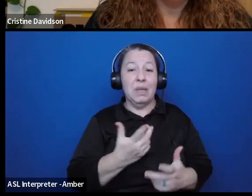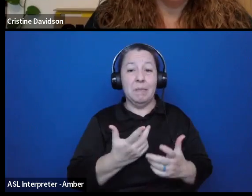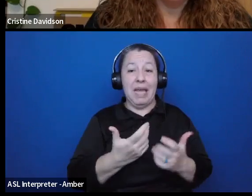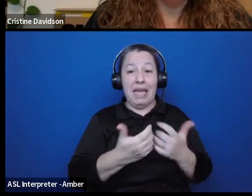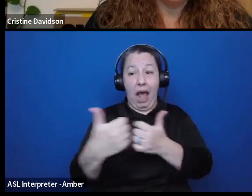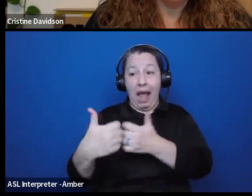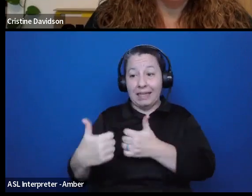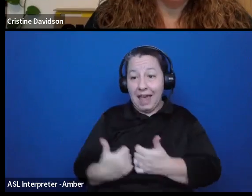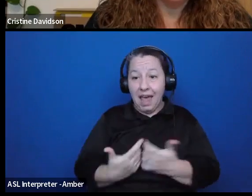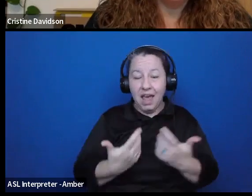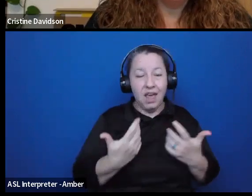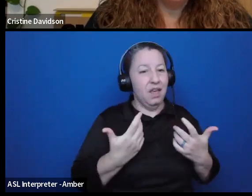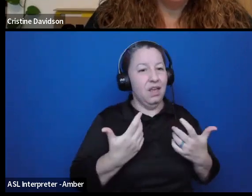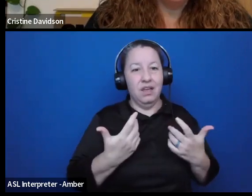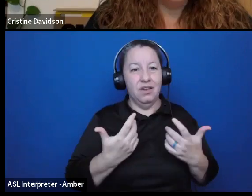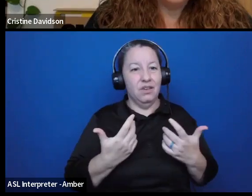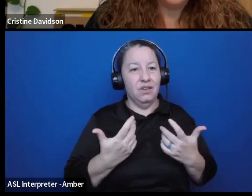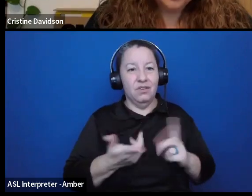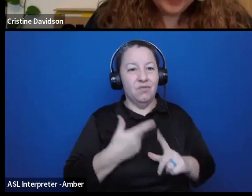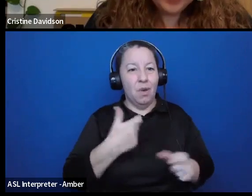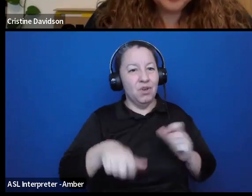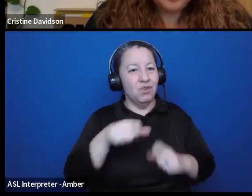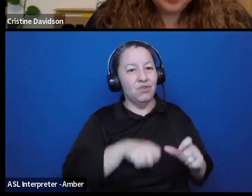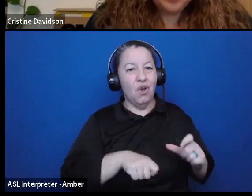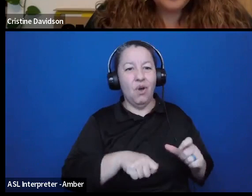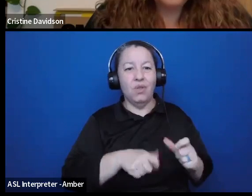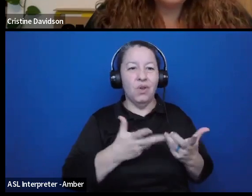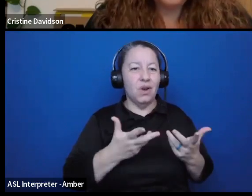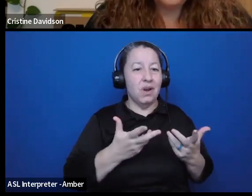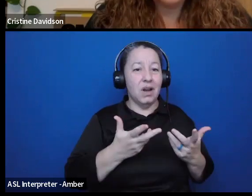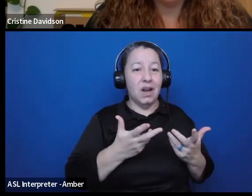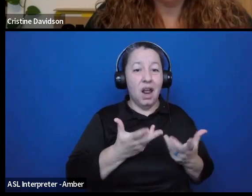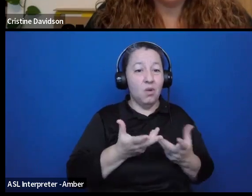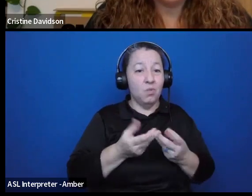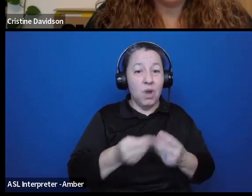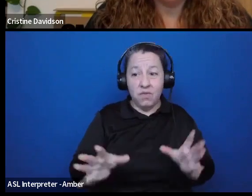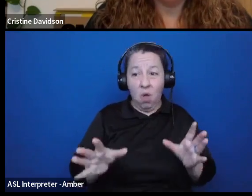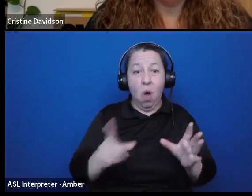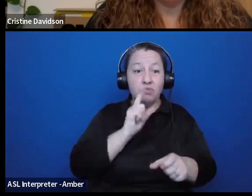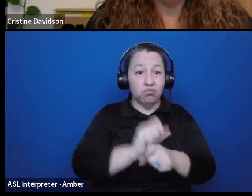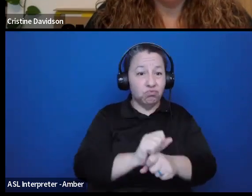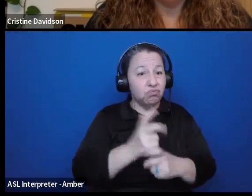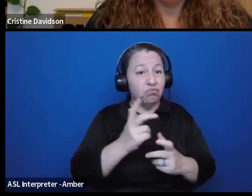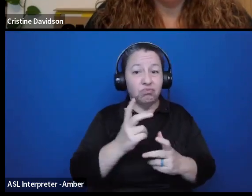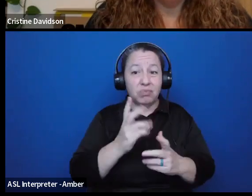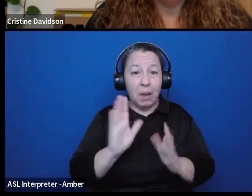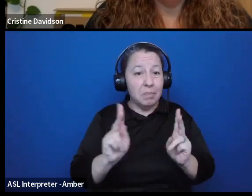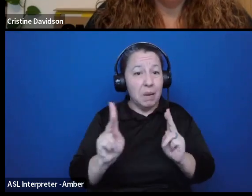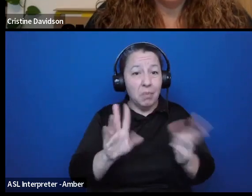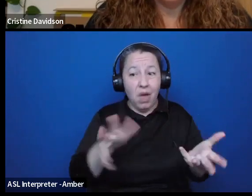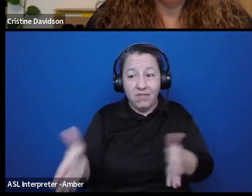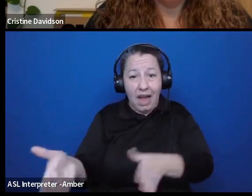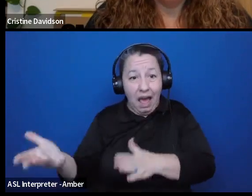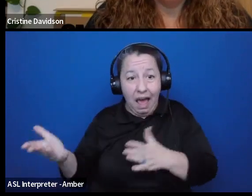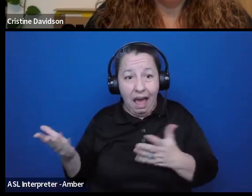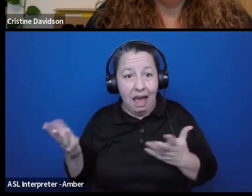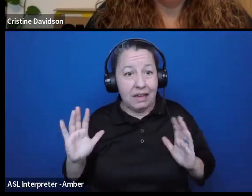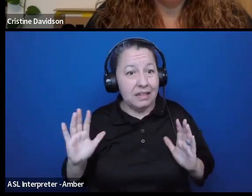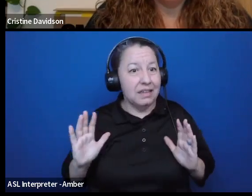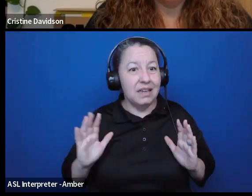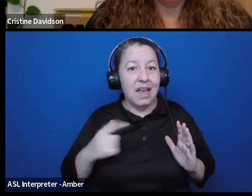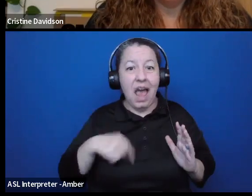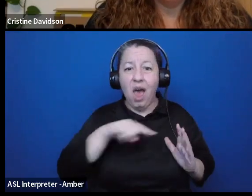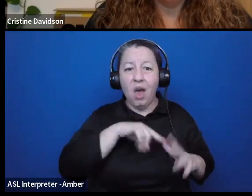other, and we've lost people, and we've grieved together and separately.